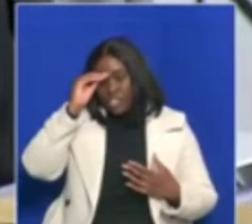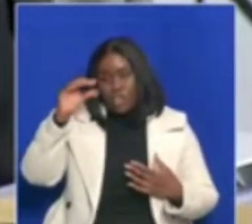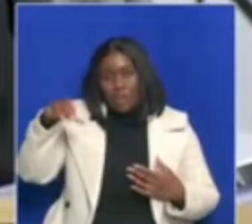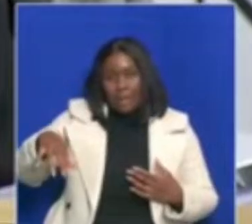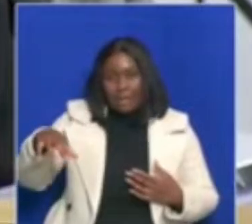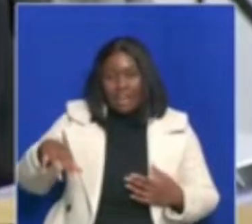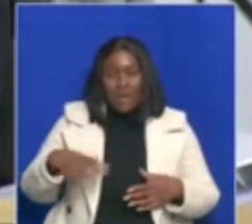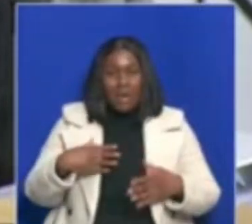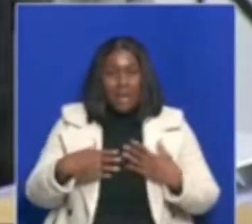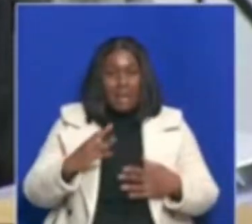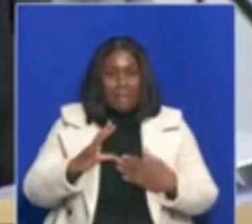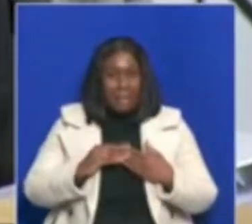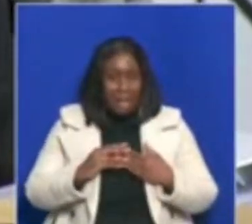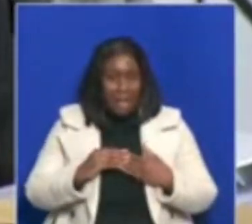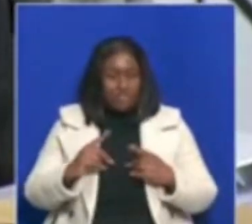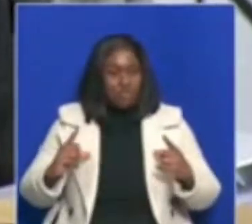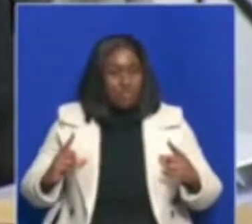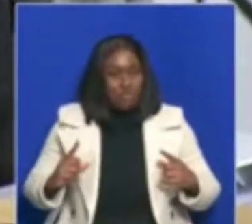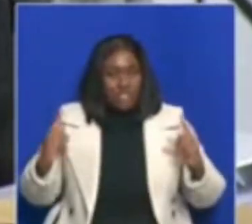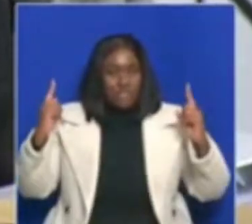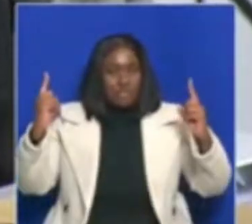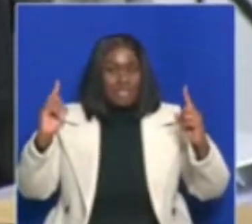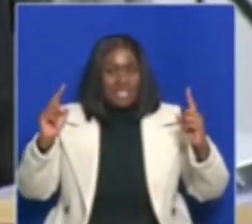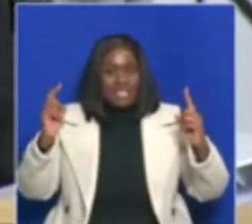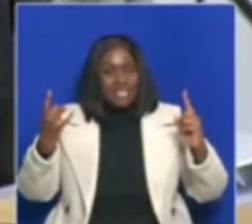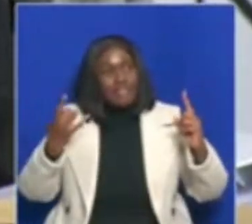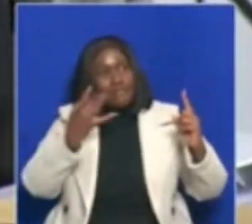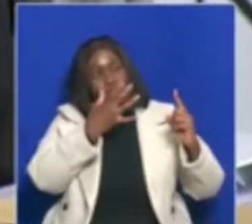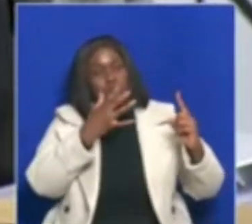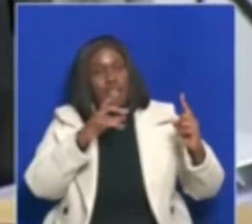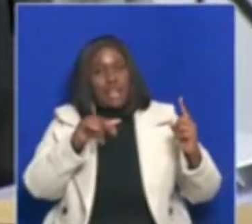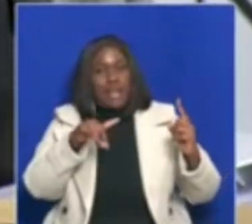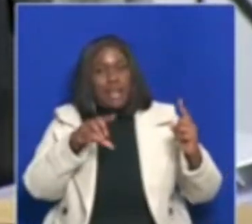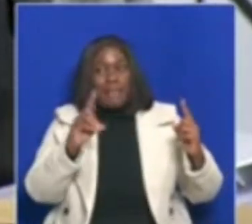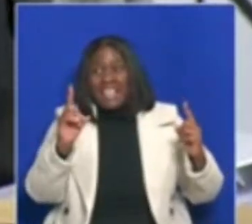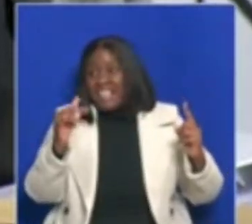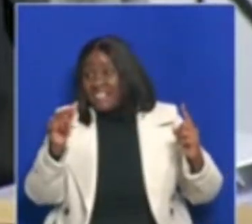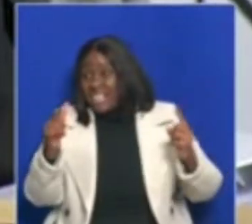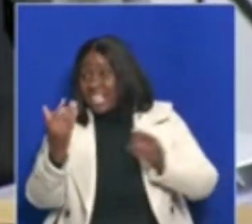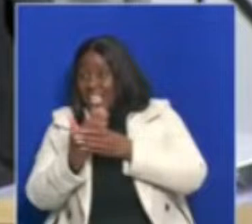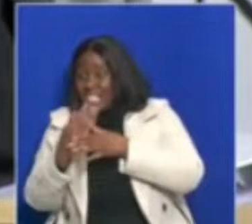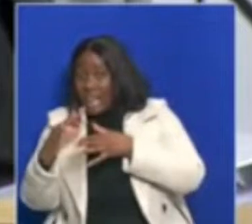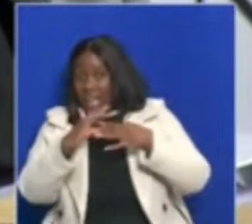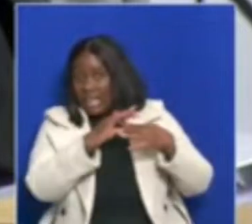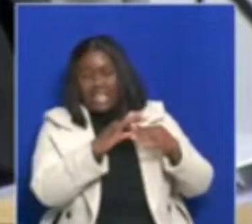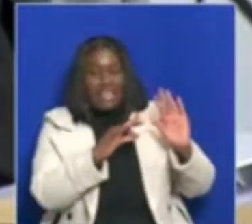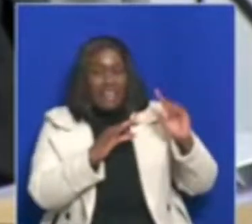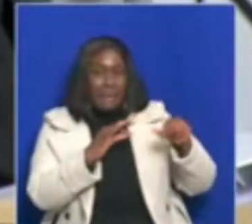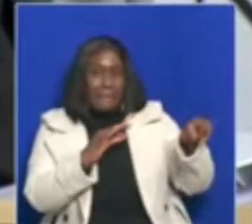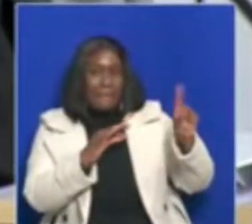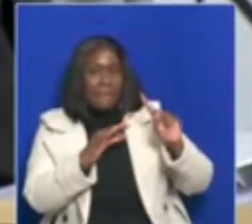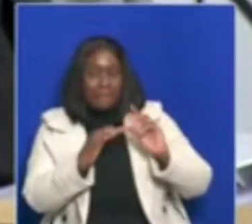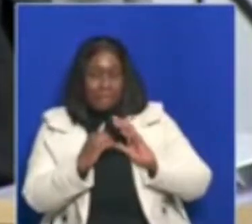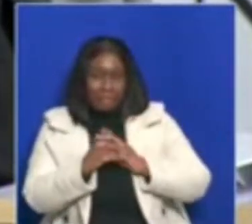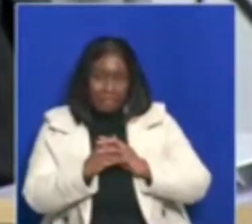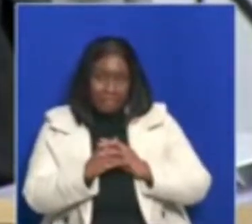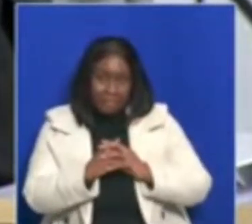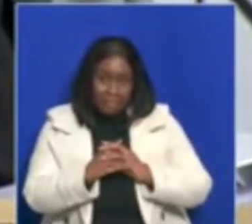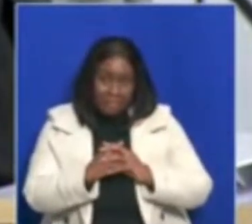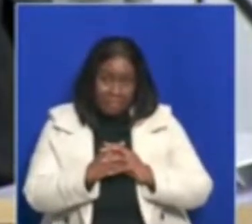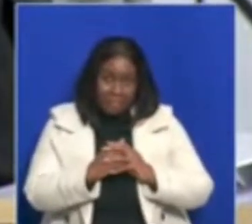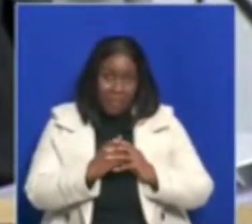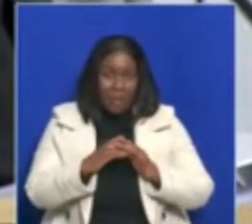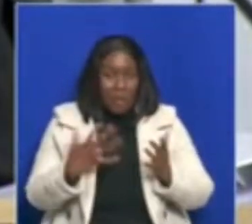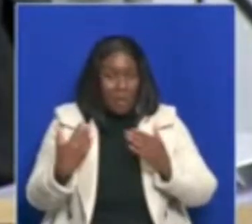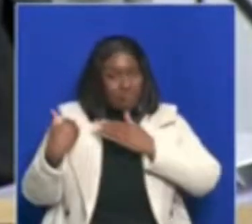notify IPID immediately of a case that involves IPID or falls under the mandate of IPID.